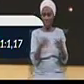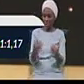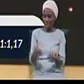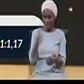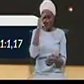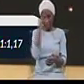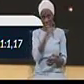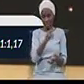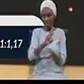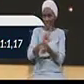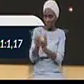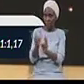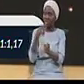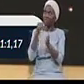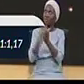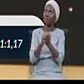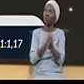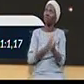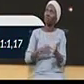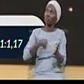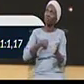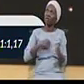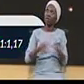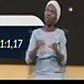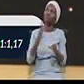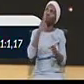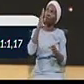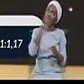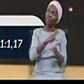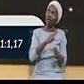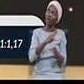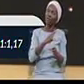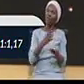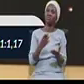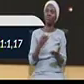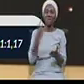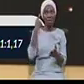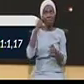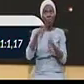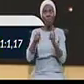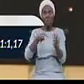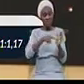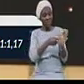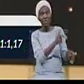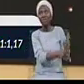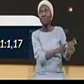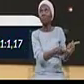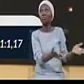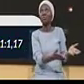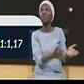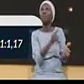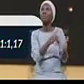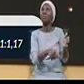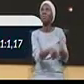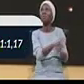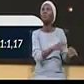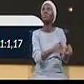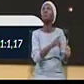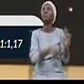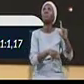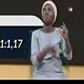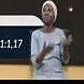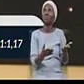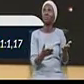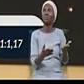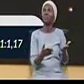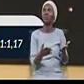says, I've done evil indeed. But as for these sheep, what have they done? Let thine hand, I pray thee,